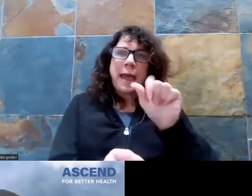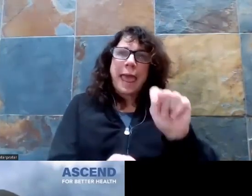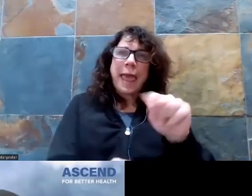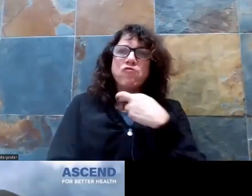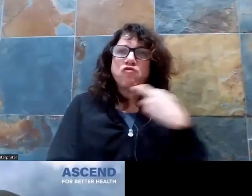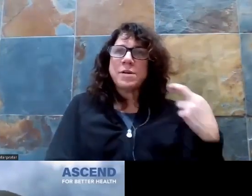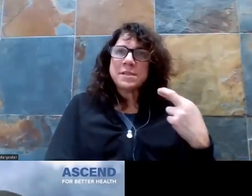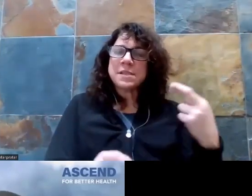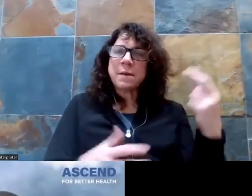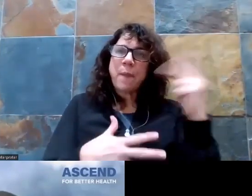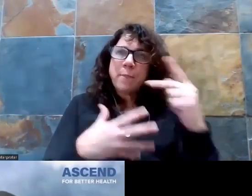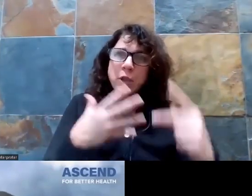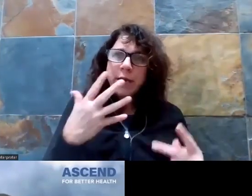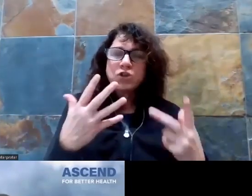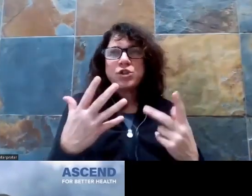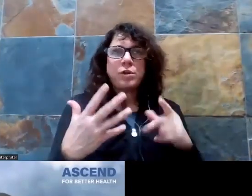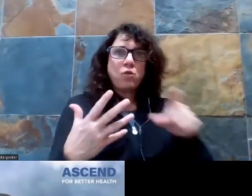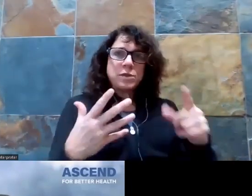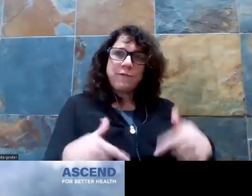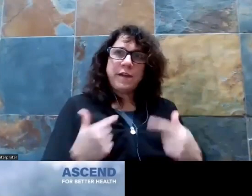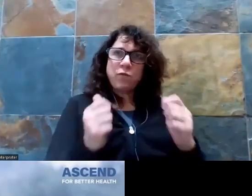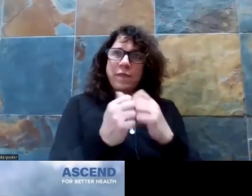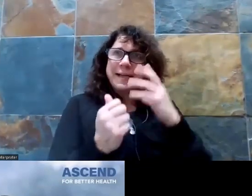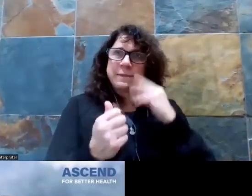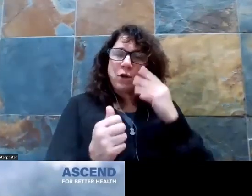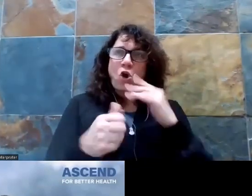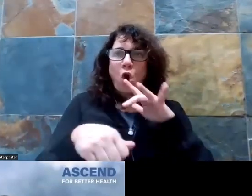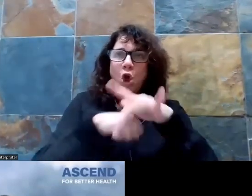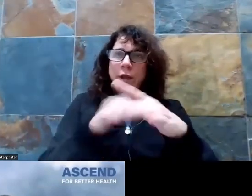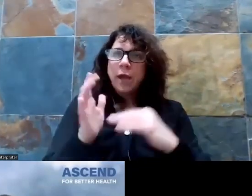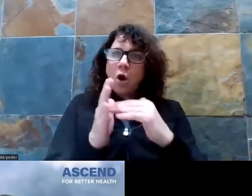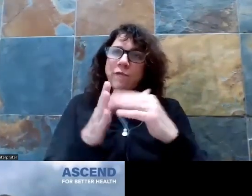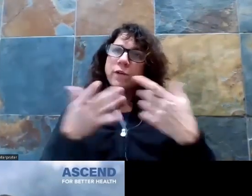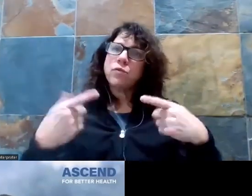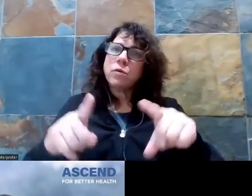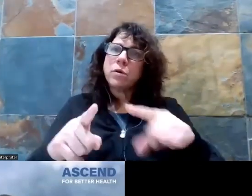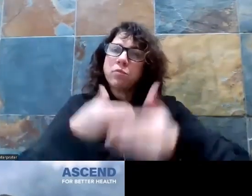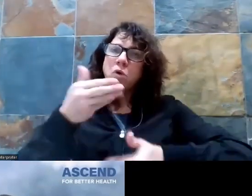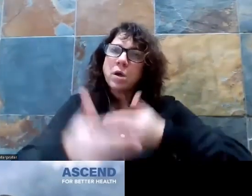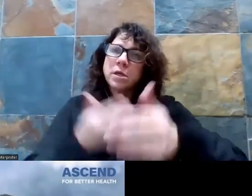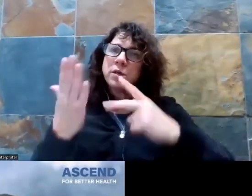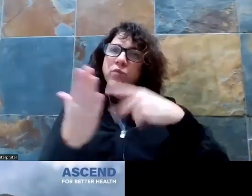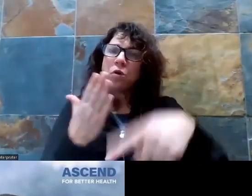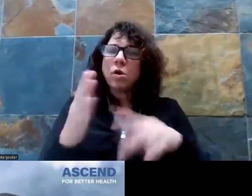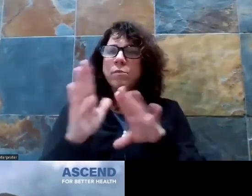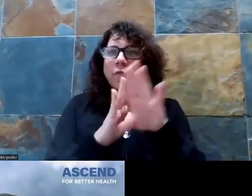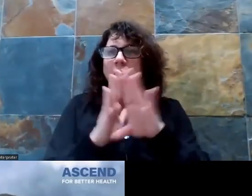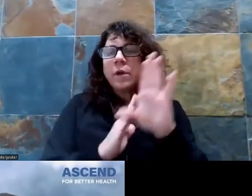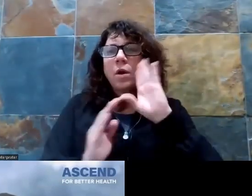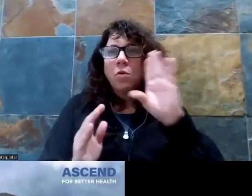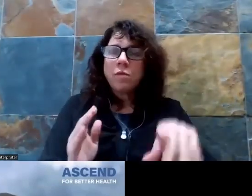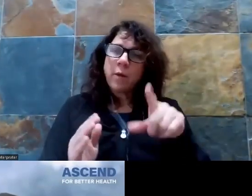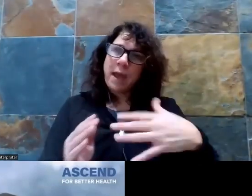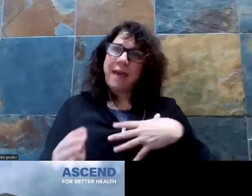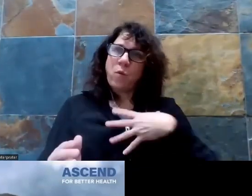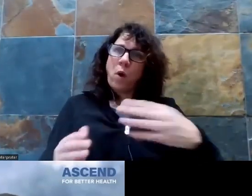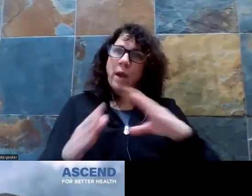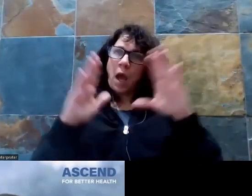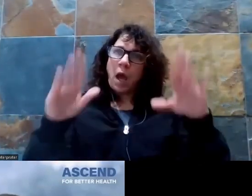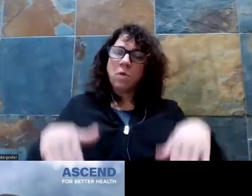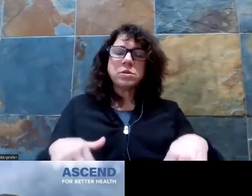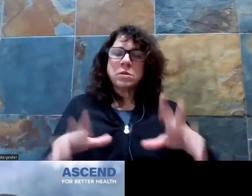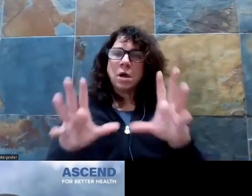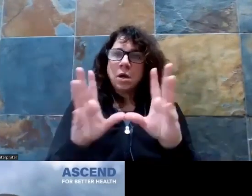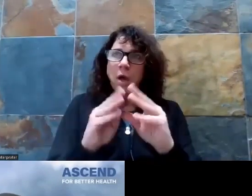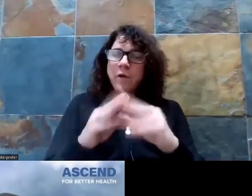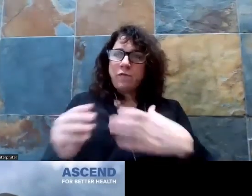lived experiences early and often in the process of program development. I know that we had the White House